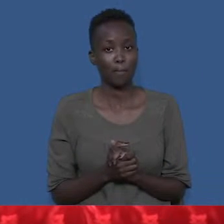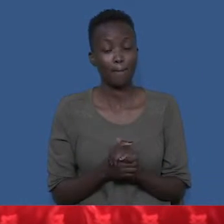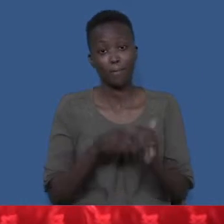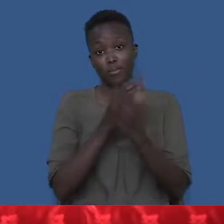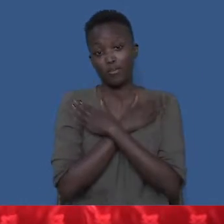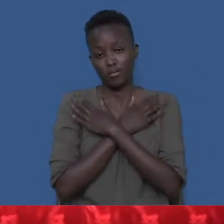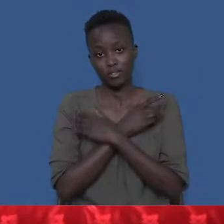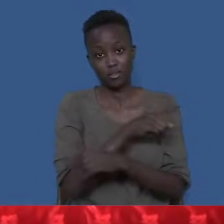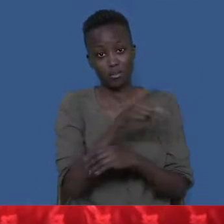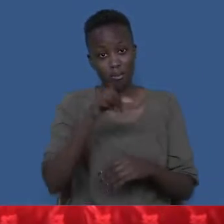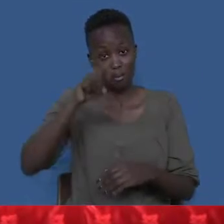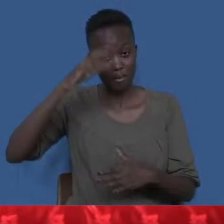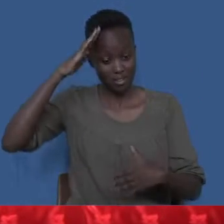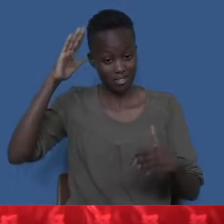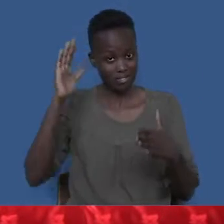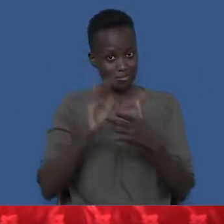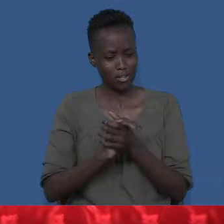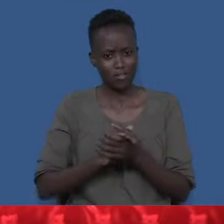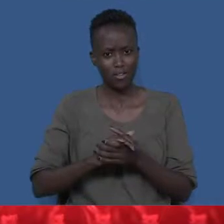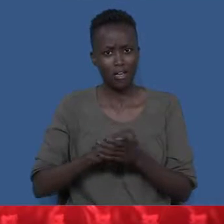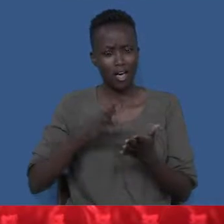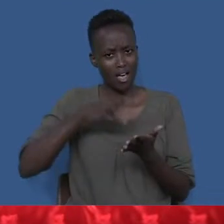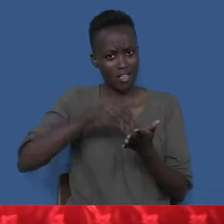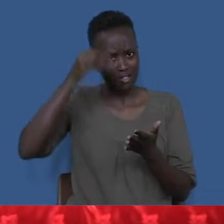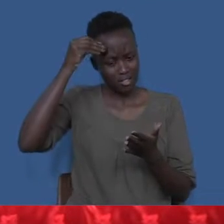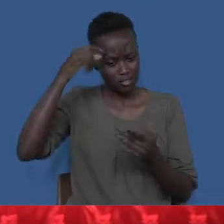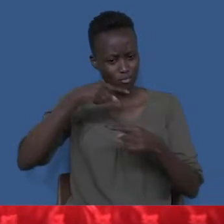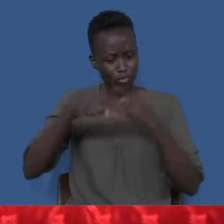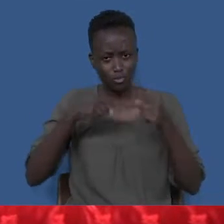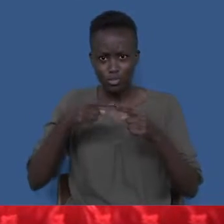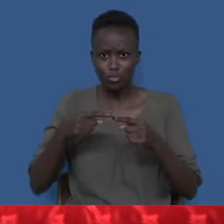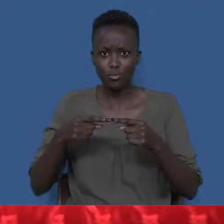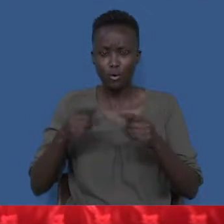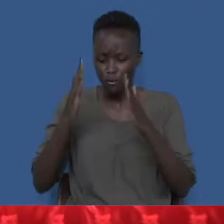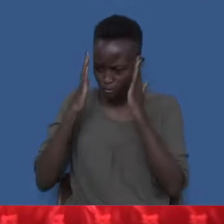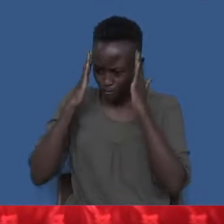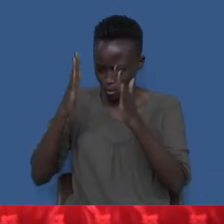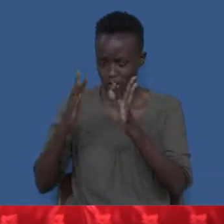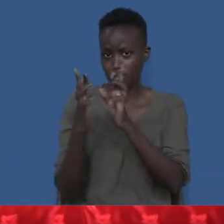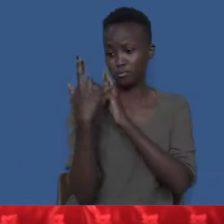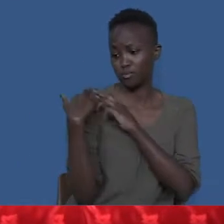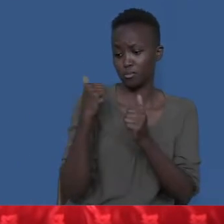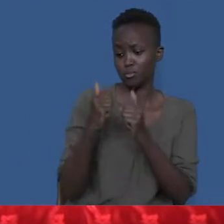Beloved, we must learn to stay focused on the tasks that the Lord has entrusted to us,